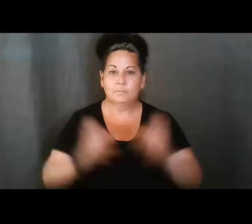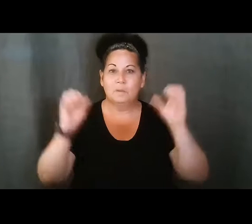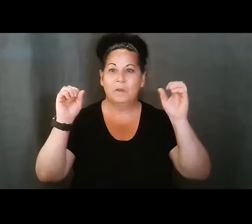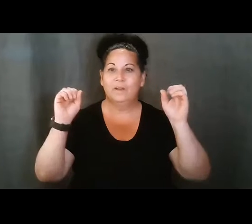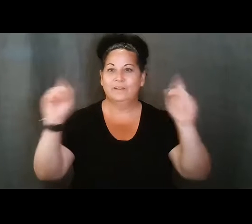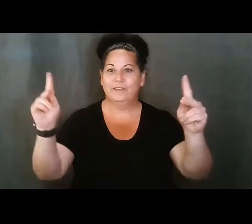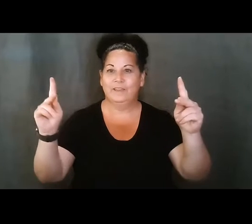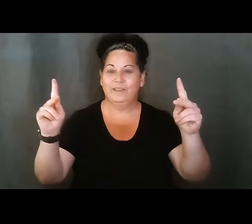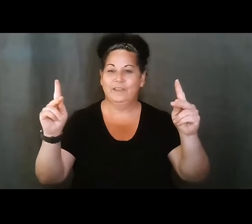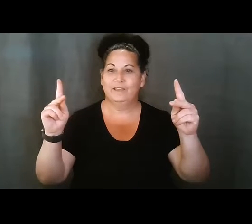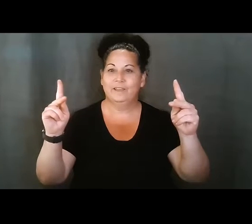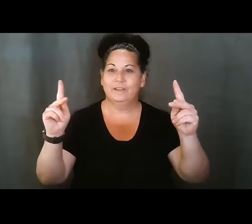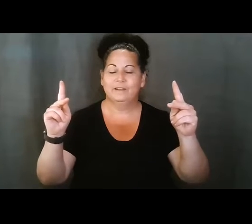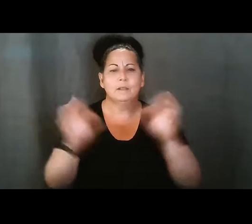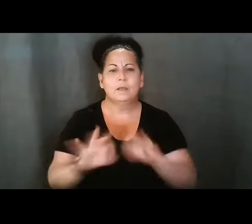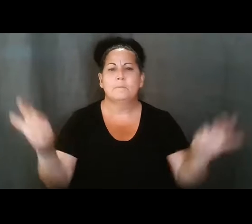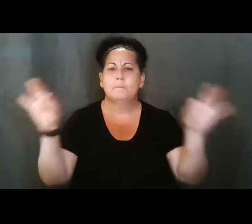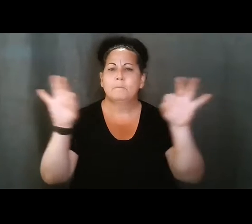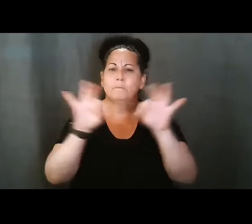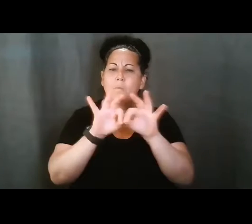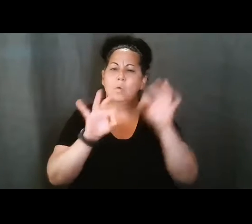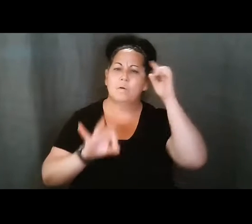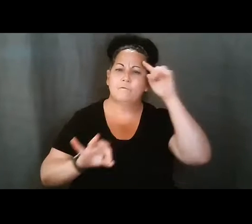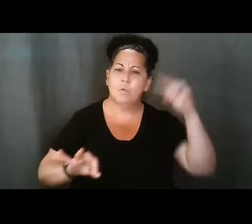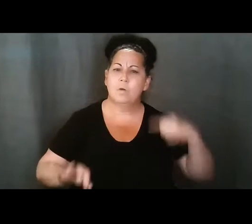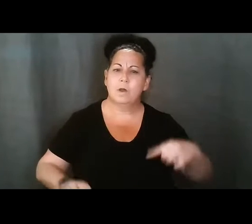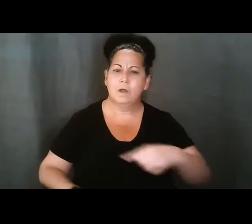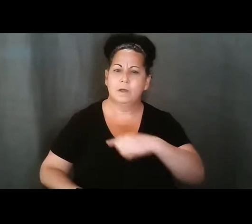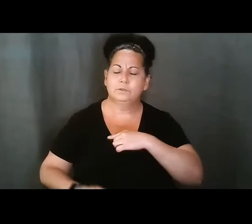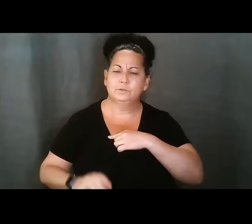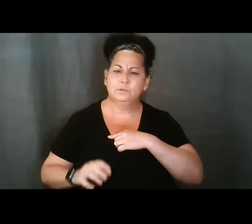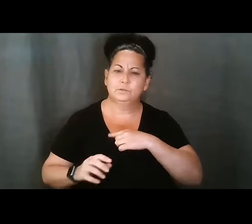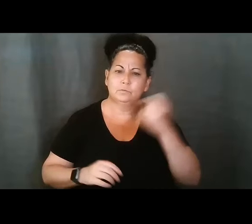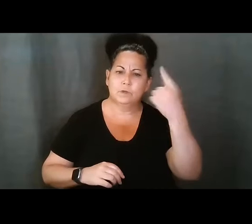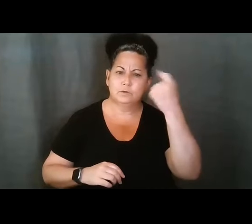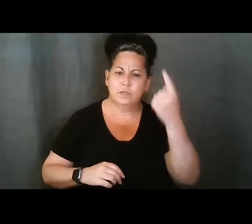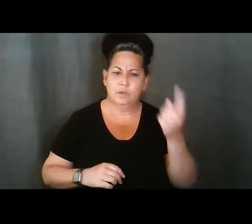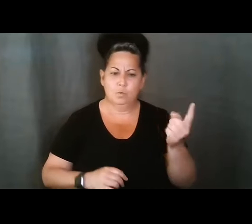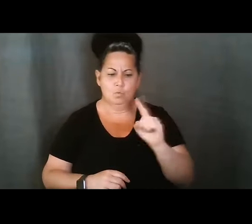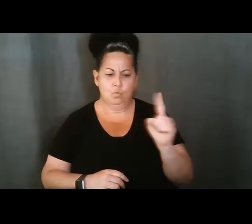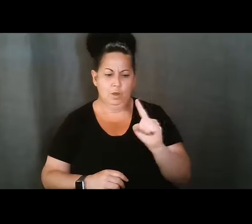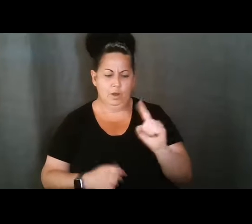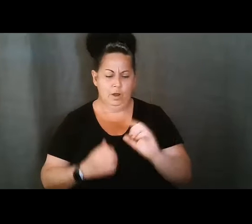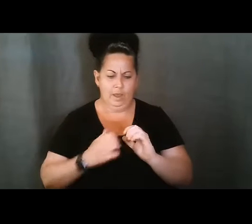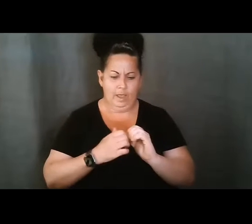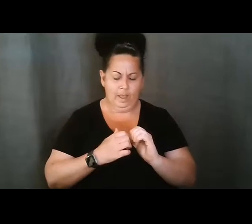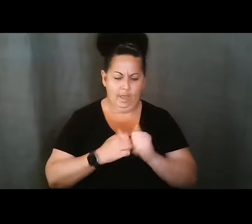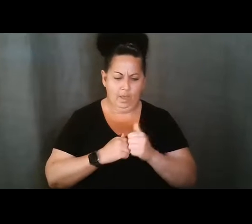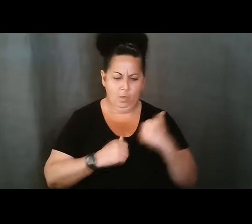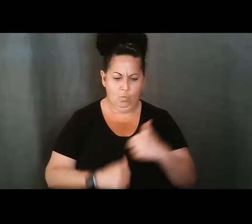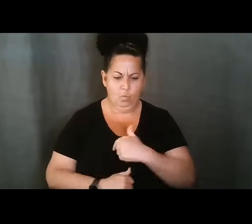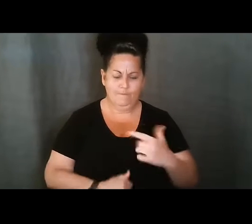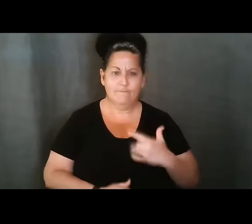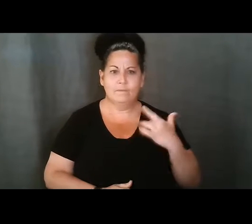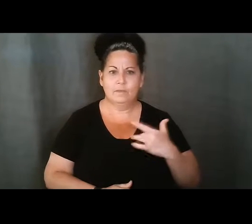Right, so it's important for us to assess where we are and how we're feeling, and it fits right in line